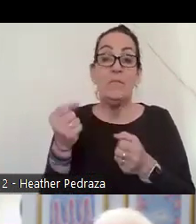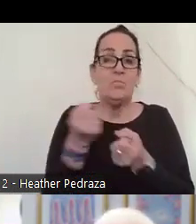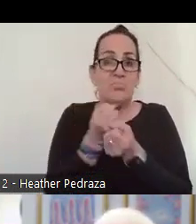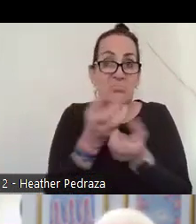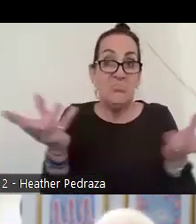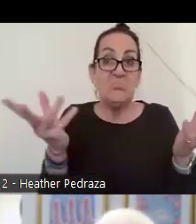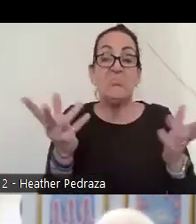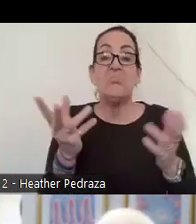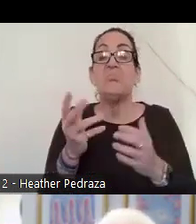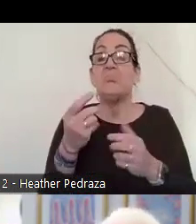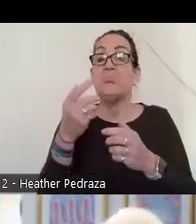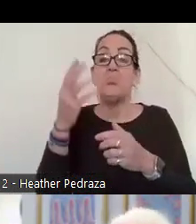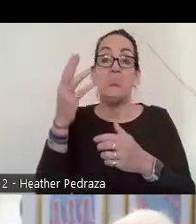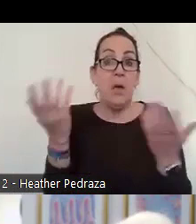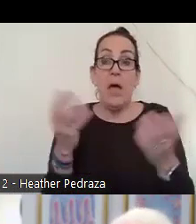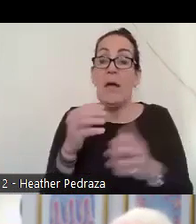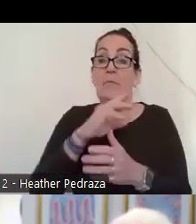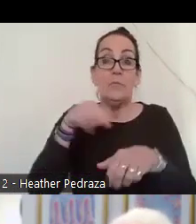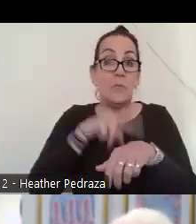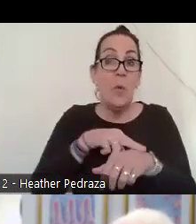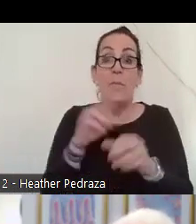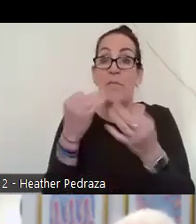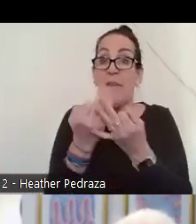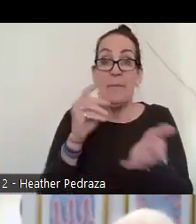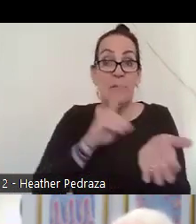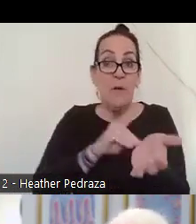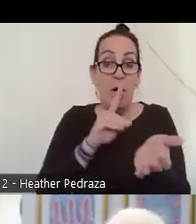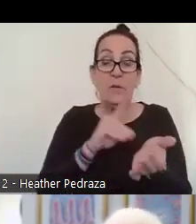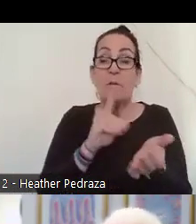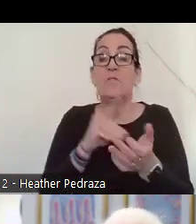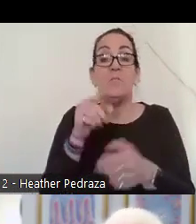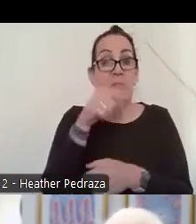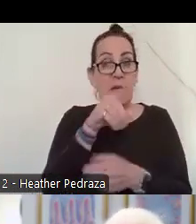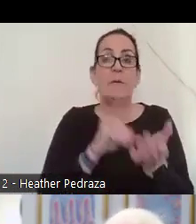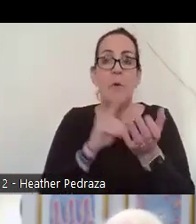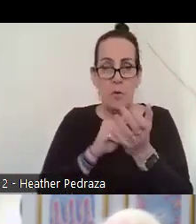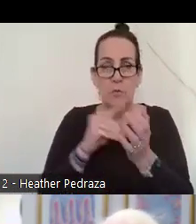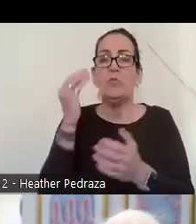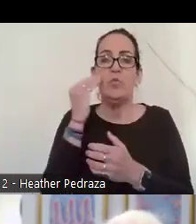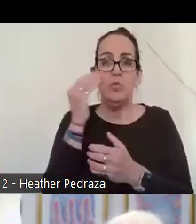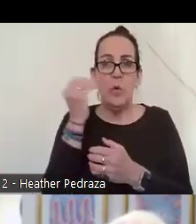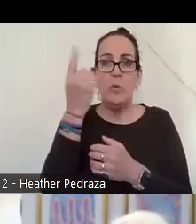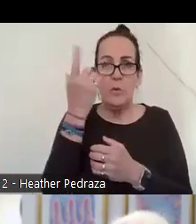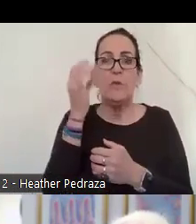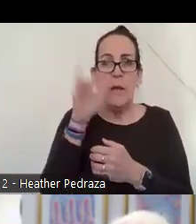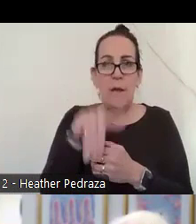by primary care providers who are very well informed about the diagnosis and the treatment of Alzheimer's disease.